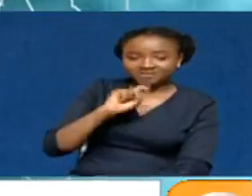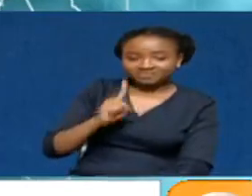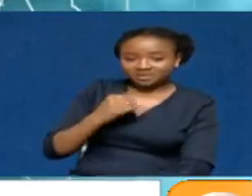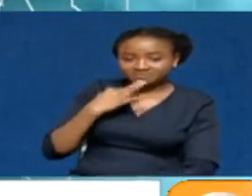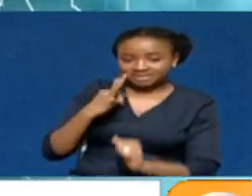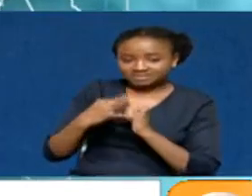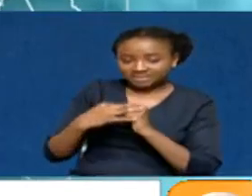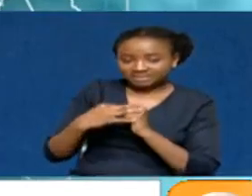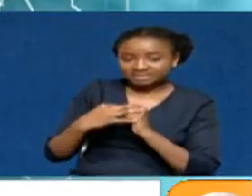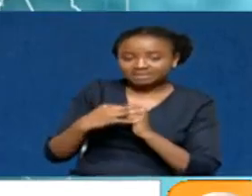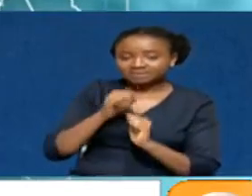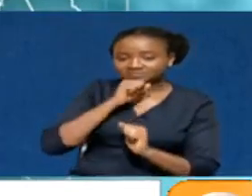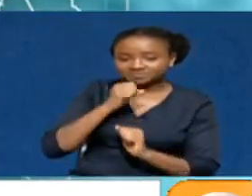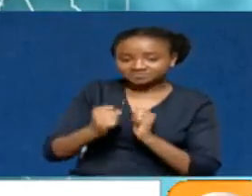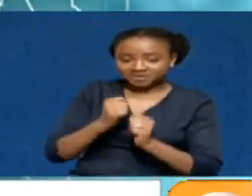cases. Nyeri,